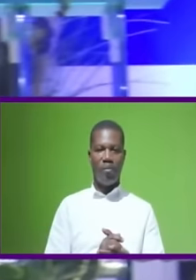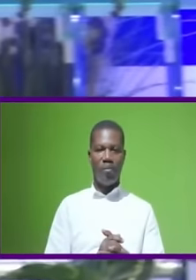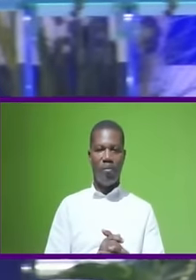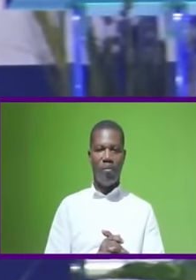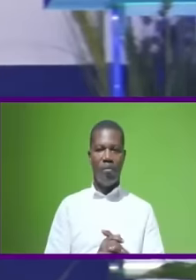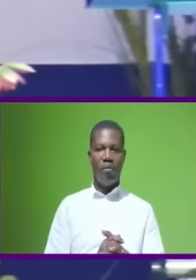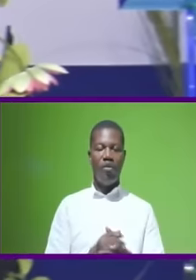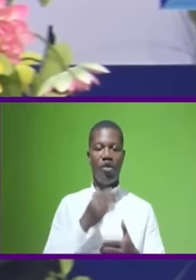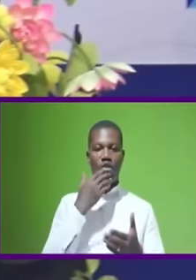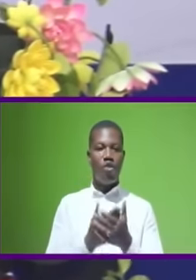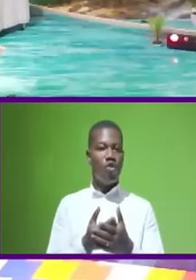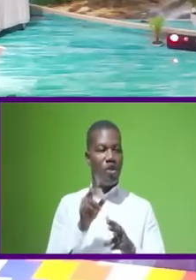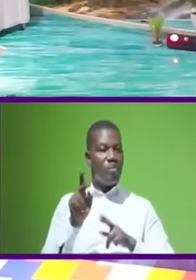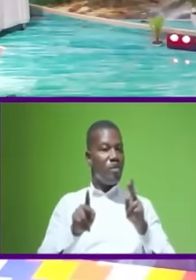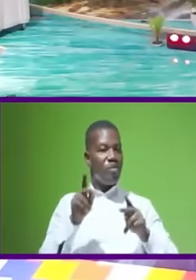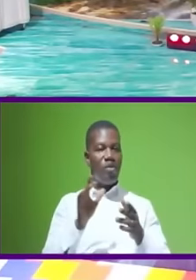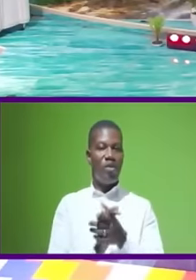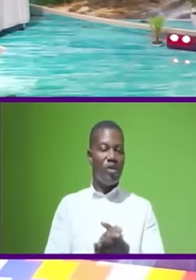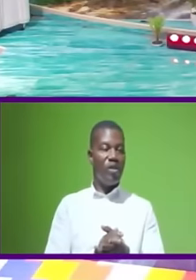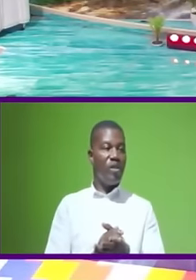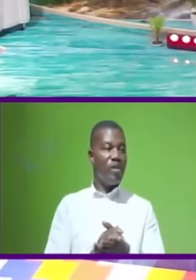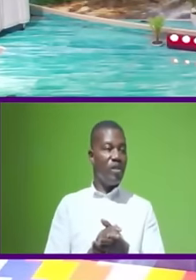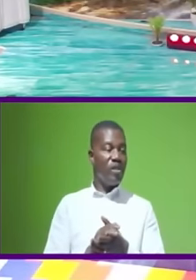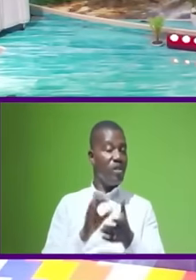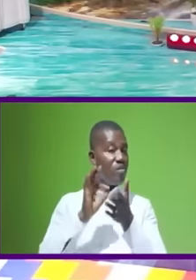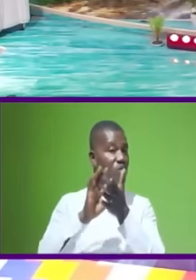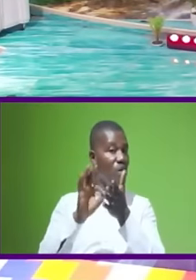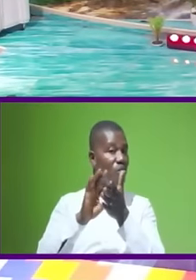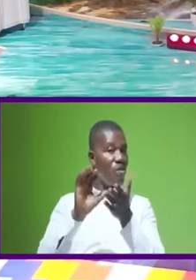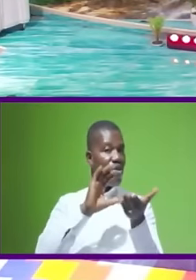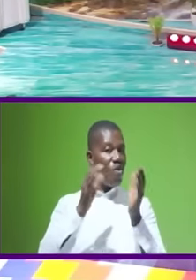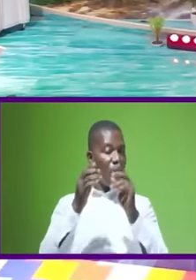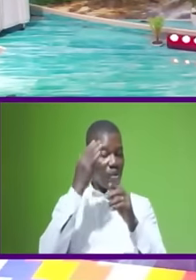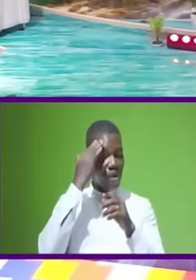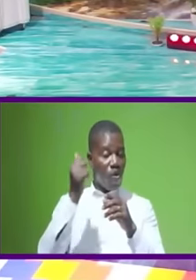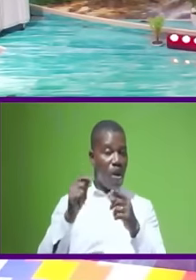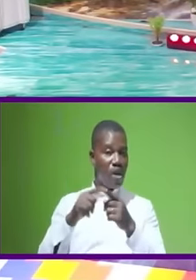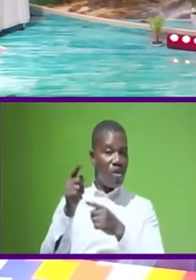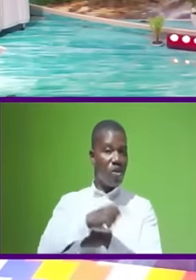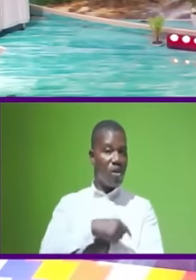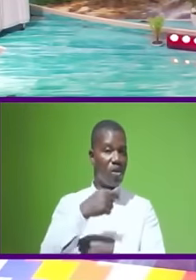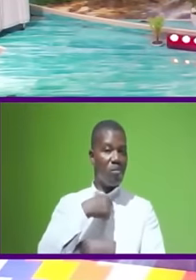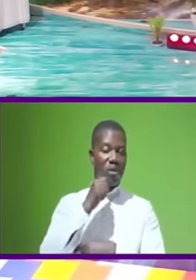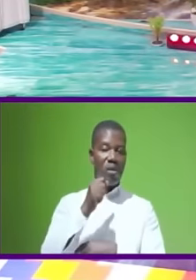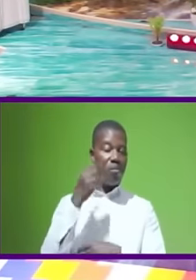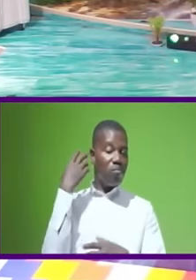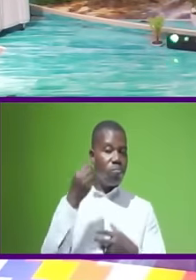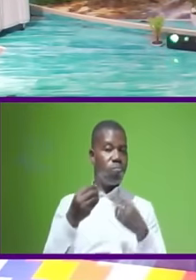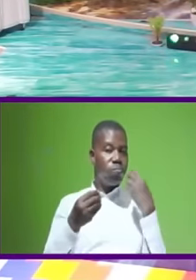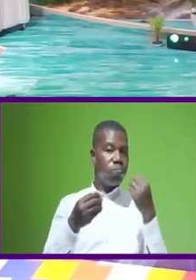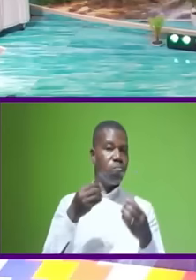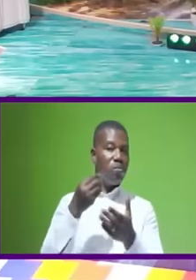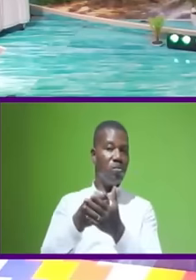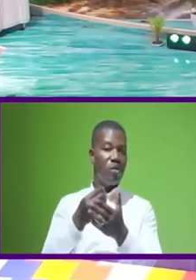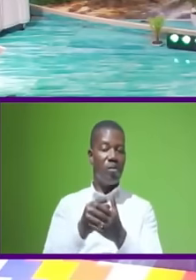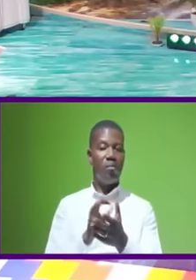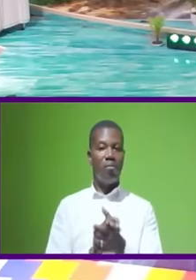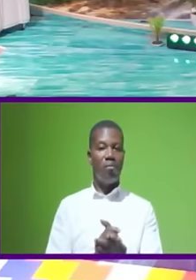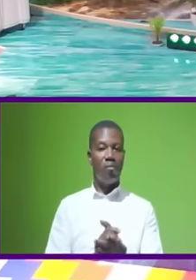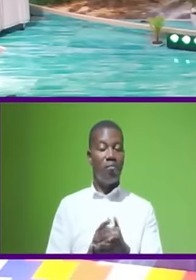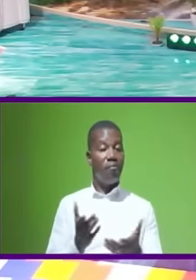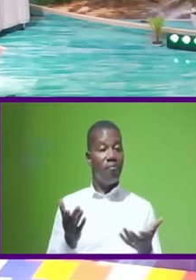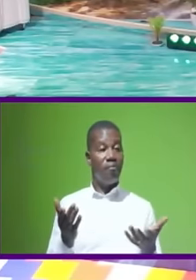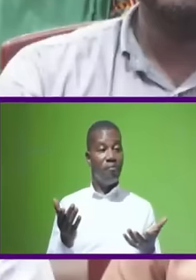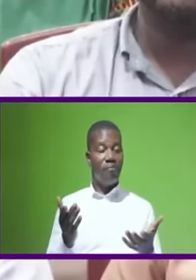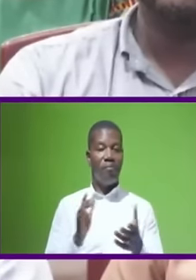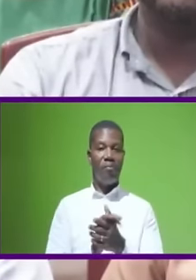Philadelphia. Adafo. Sese Misha say identity na me manfa. So I want you to ask